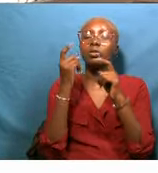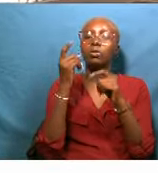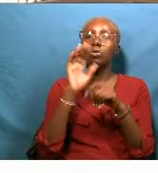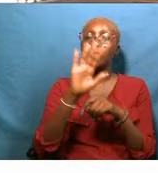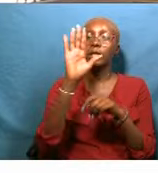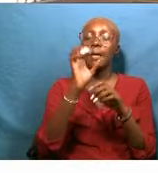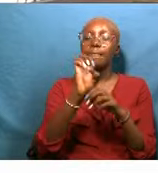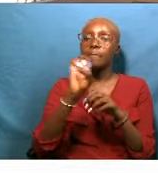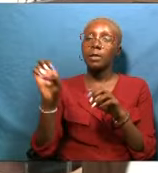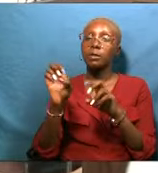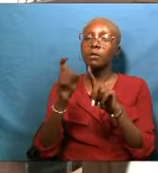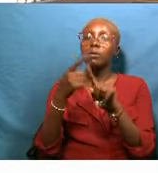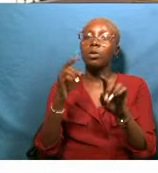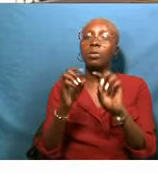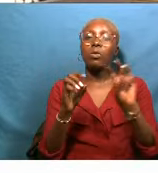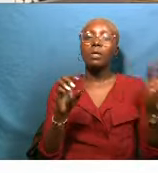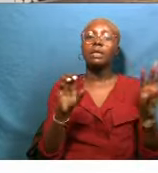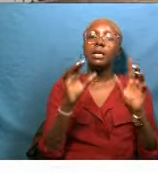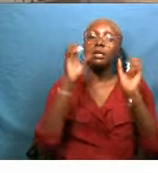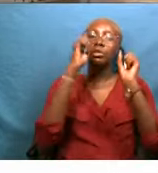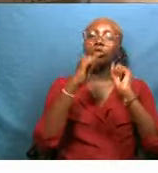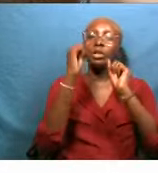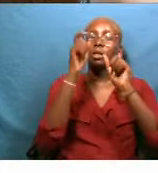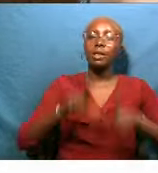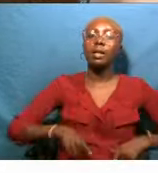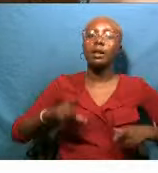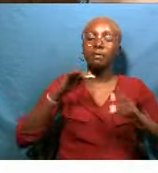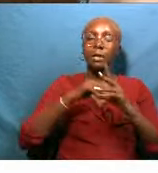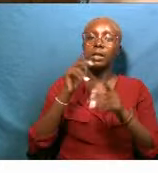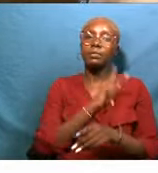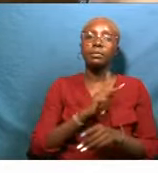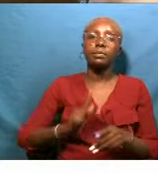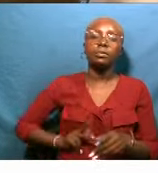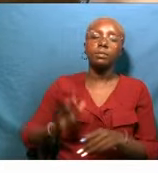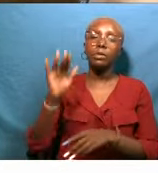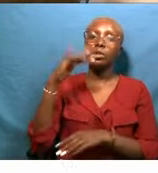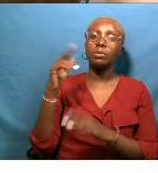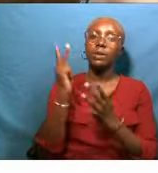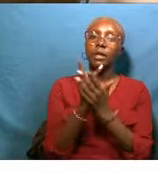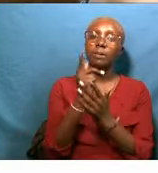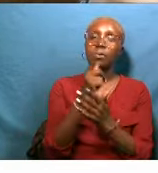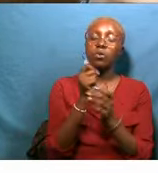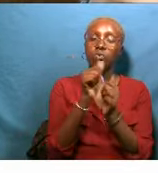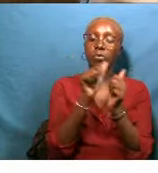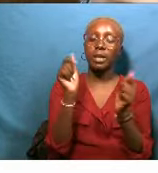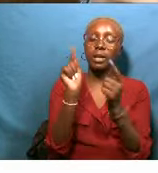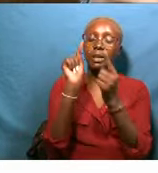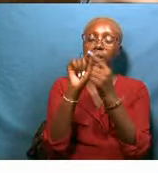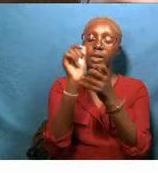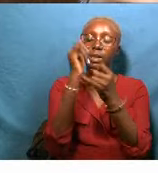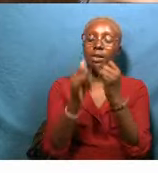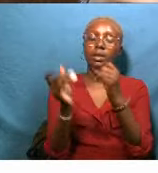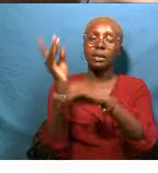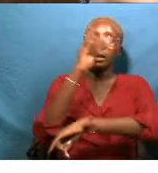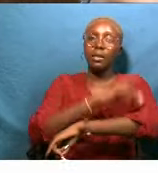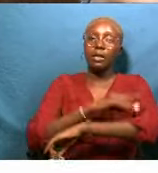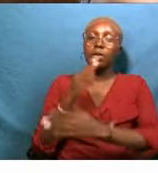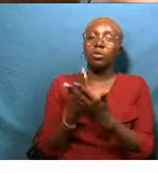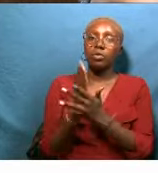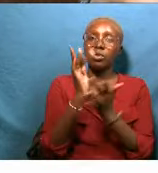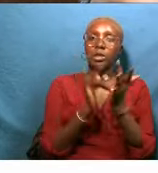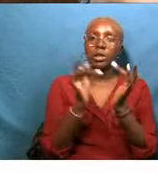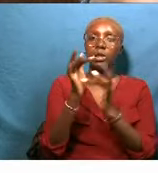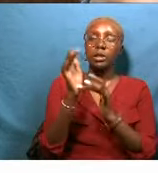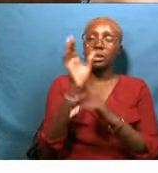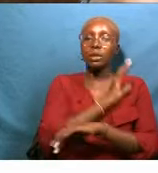west. Strengthen your life in his kingdom and keep you upright to the last day through Jesus Christ, our merciful high priest.